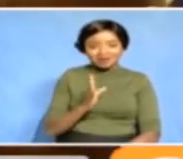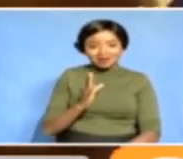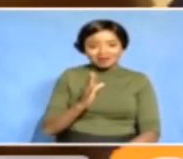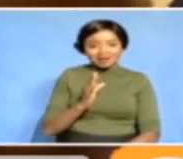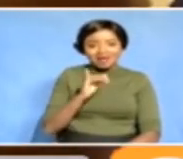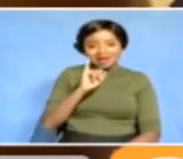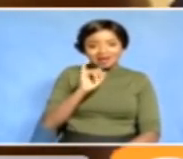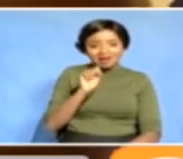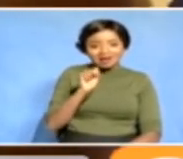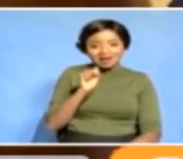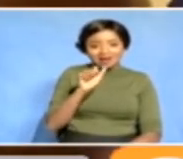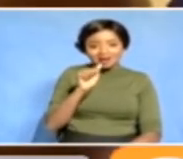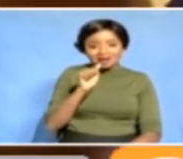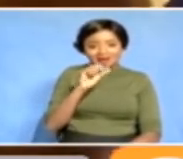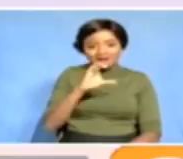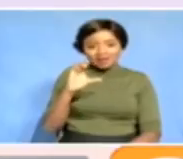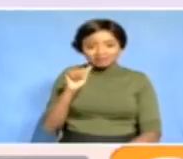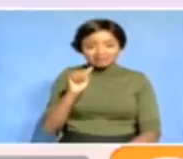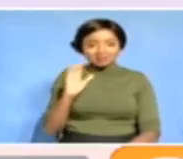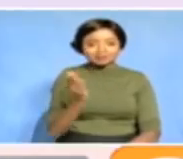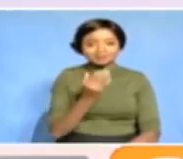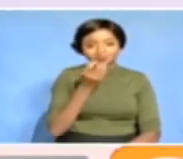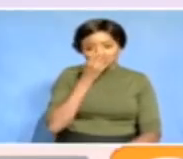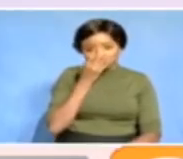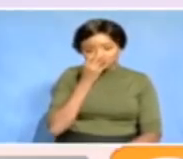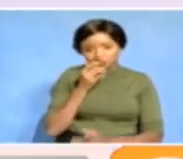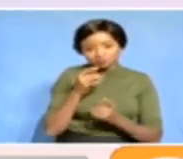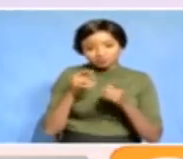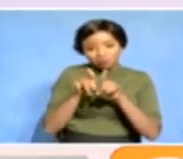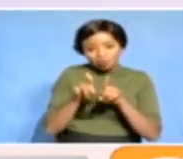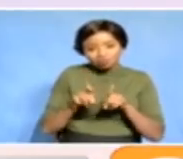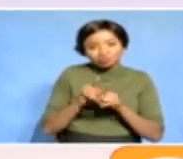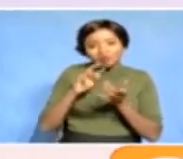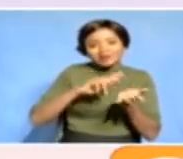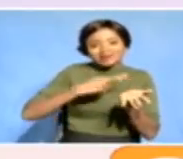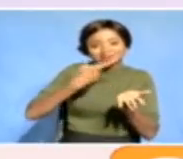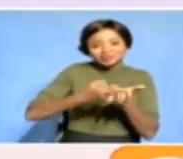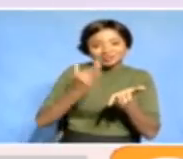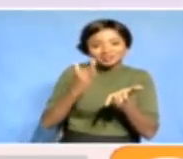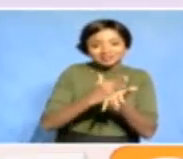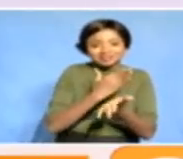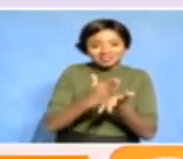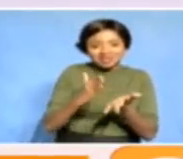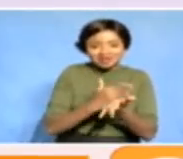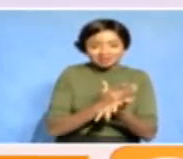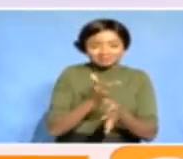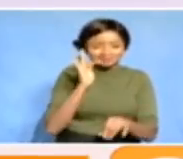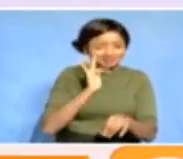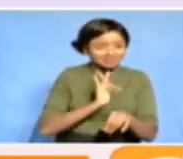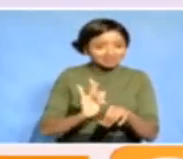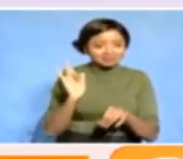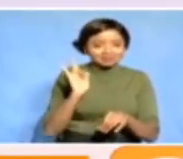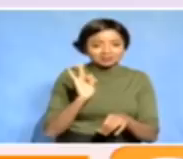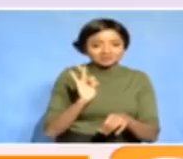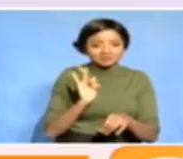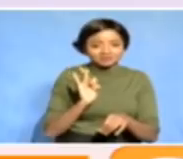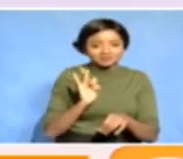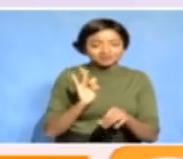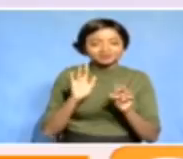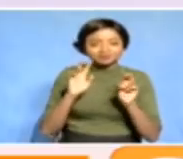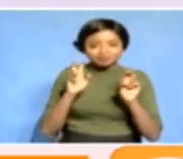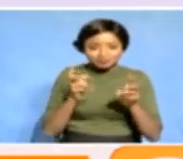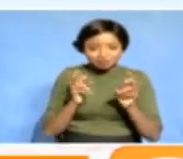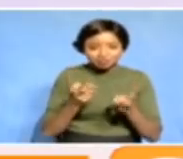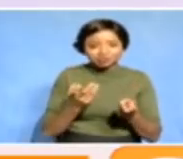and even former Meru Governor Peter Munya. Issues about resource sharing are sensitive. Issues